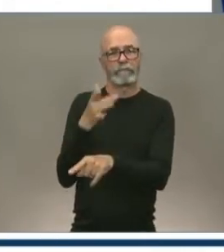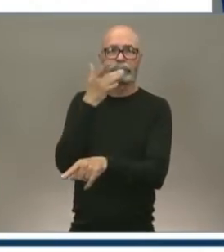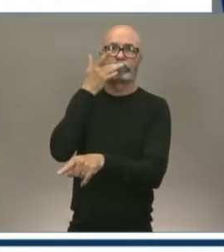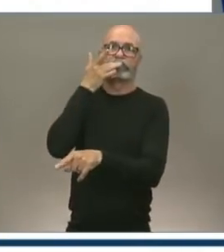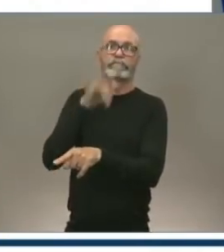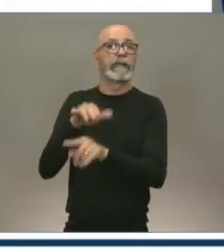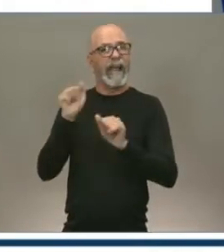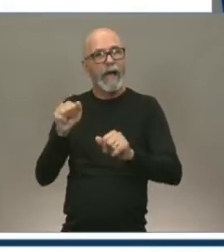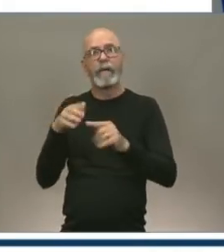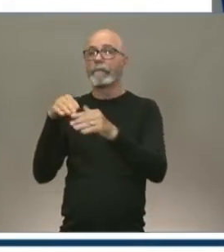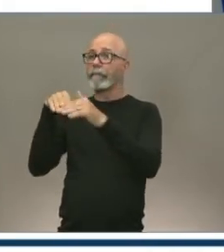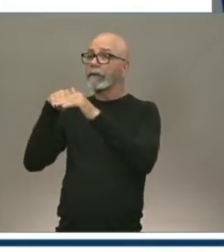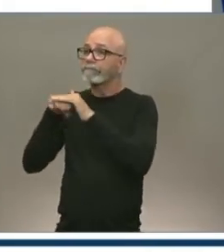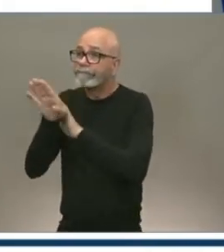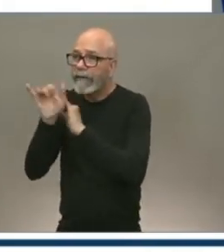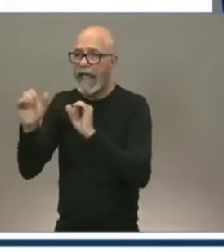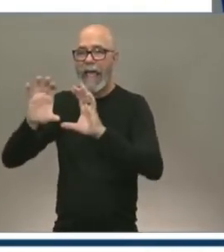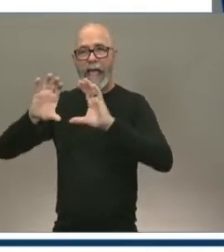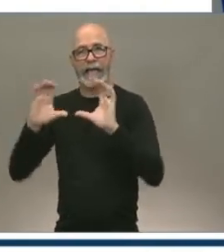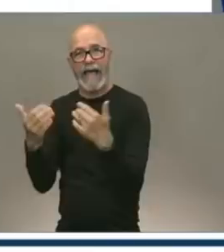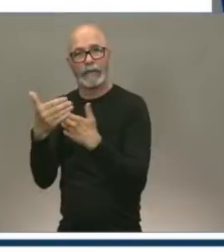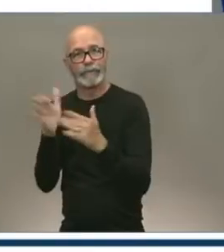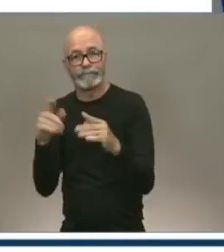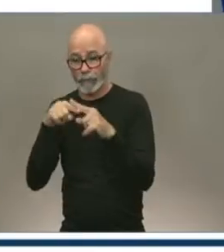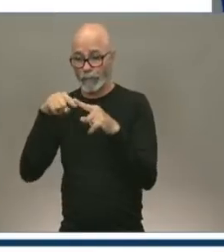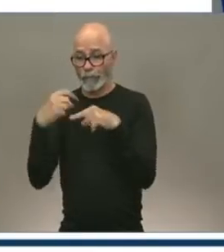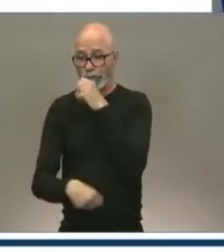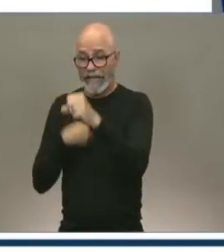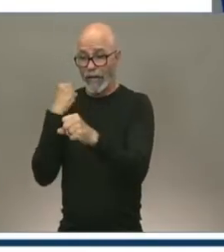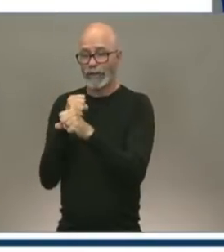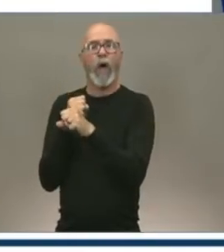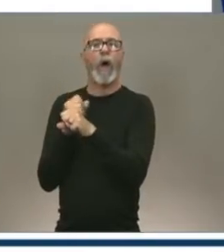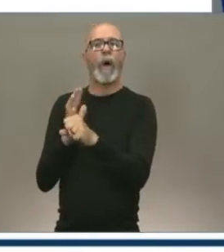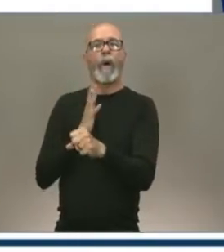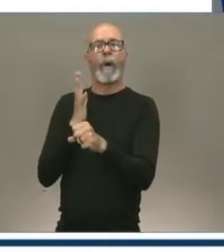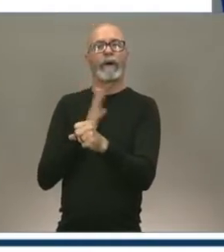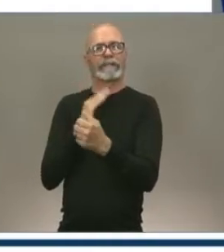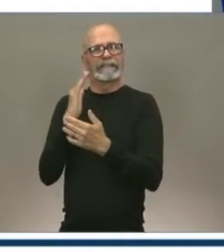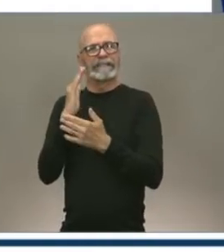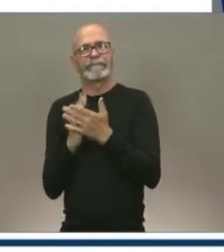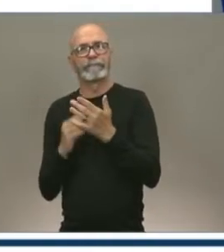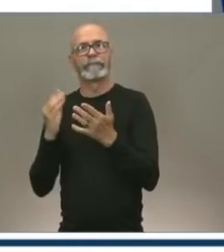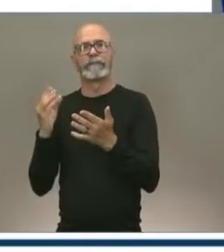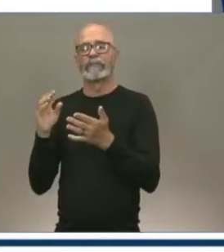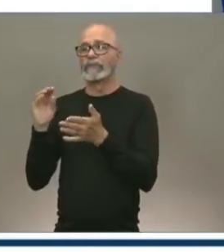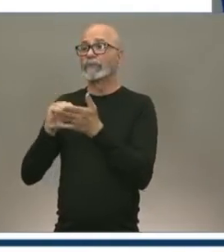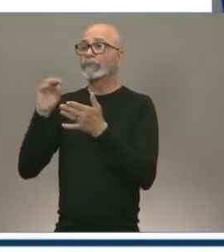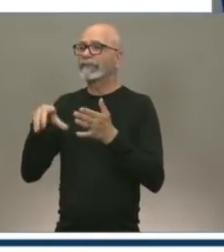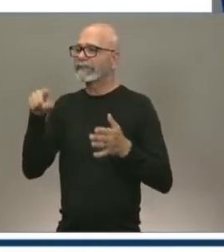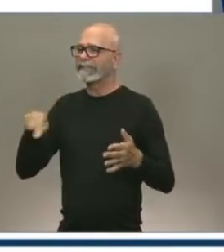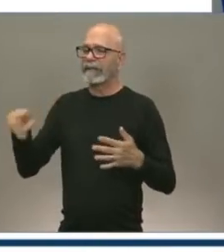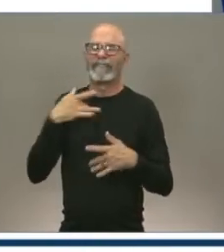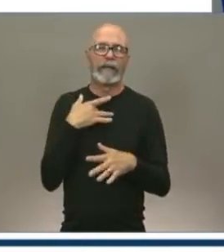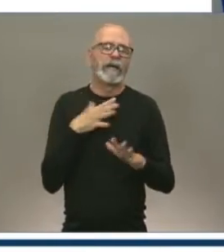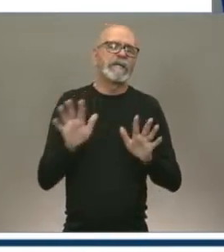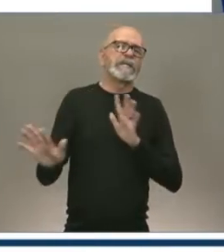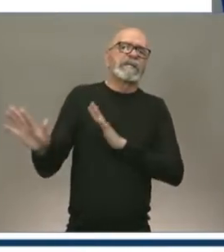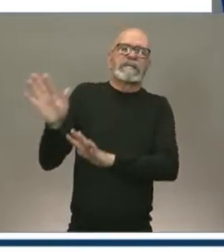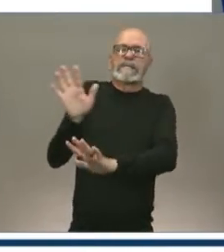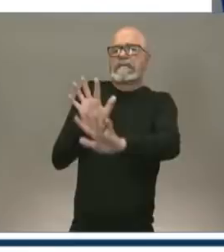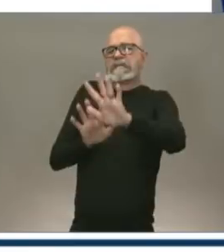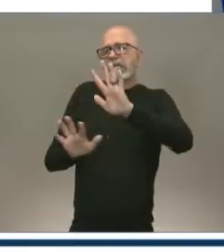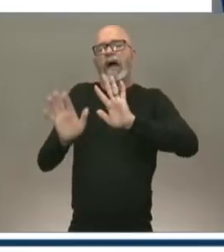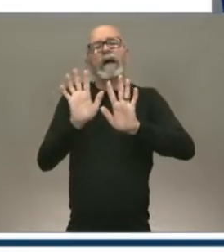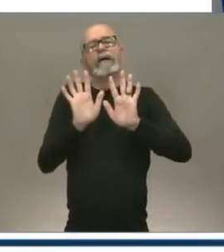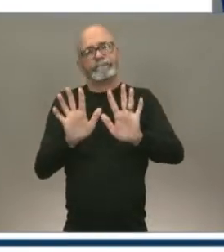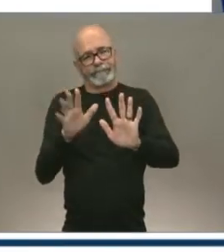in-person classes for the whole year. But our students have sacrificed too. That's why I'm pleased public health and the education system